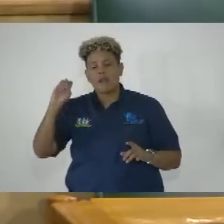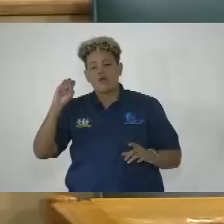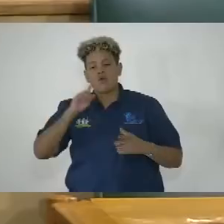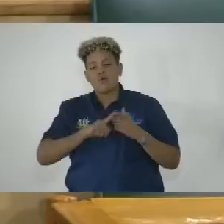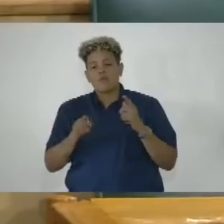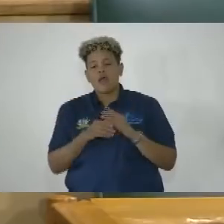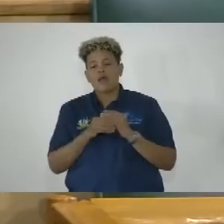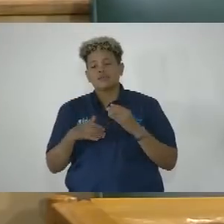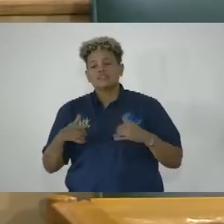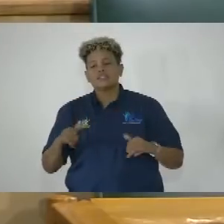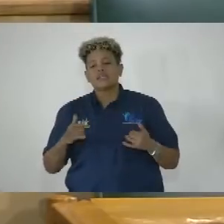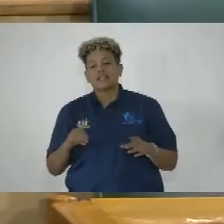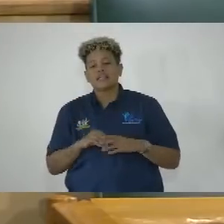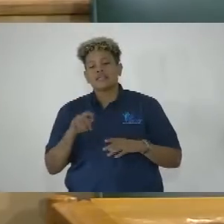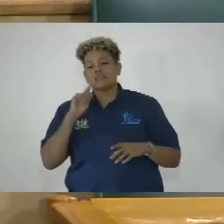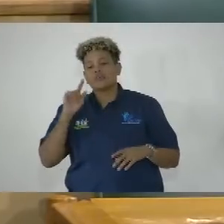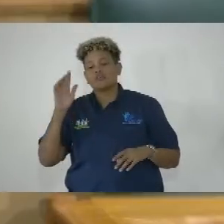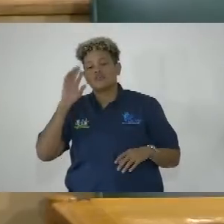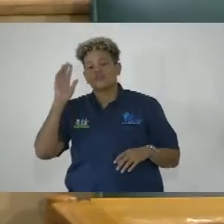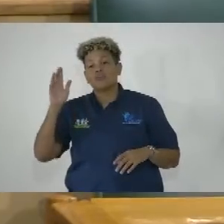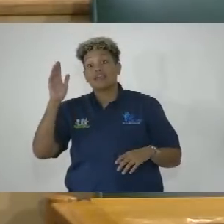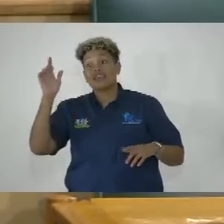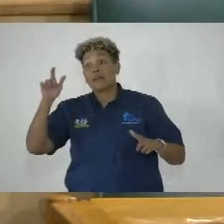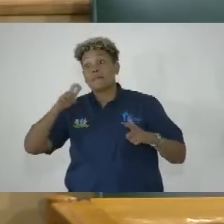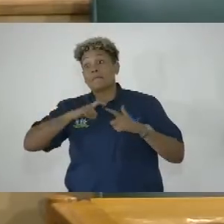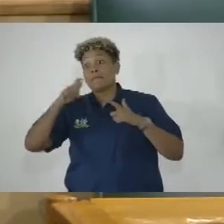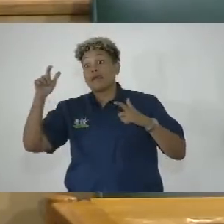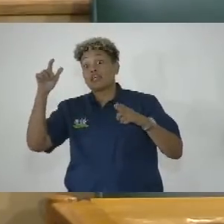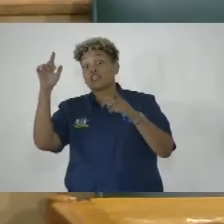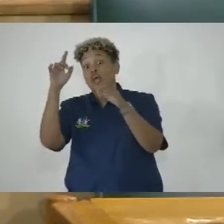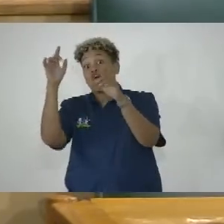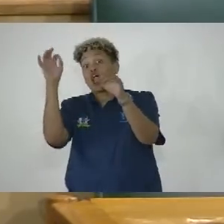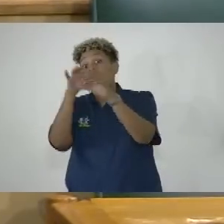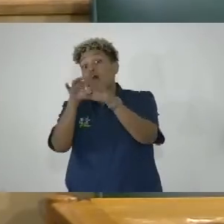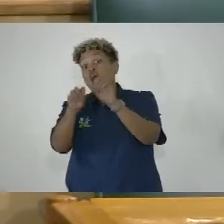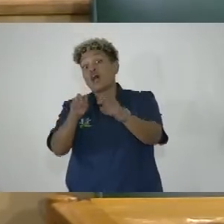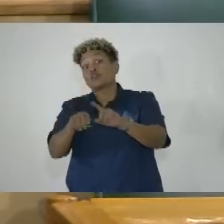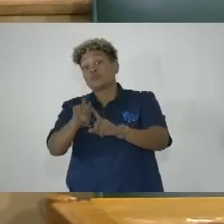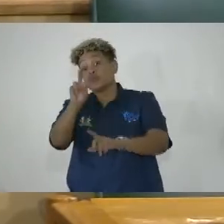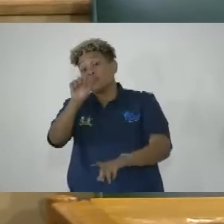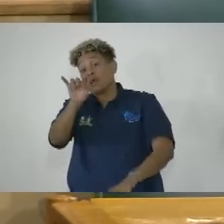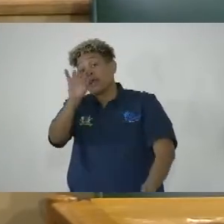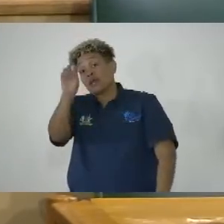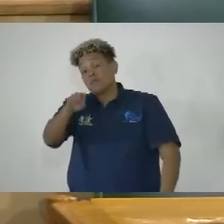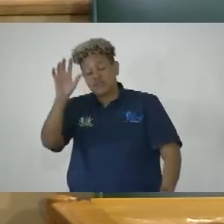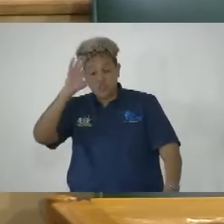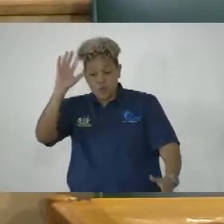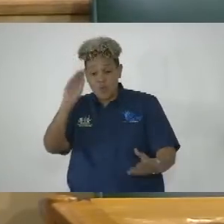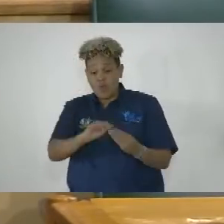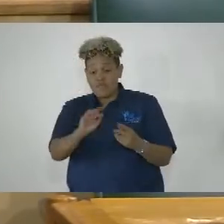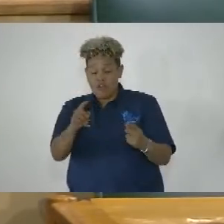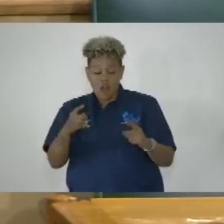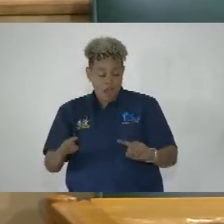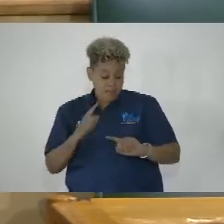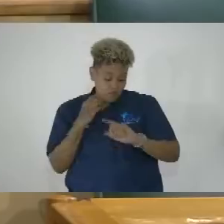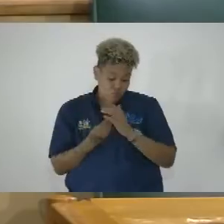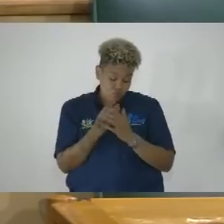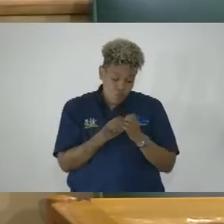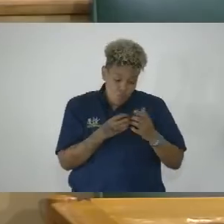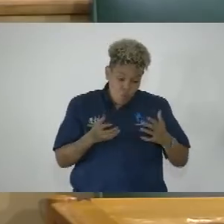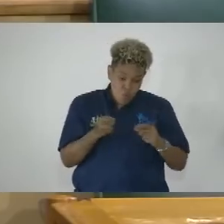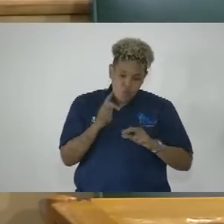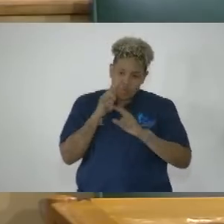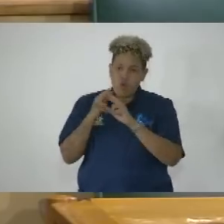But still, it was the major contributor to the 2.8% overall growth, or we could